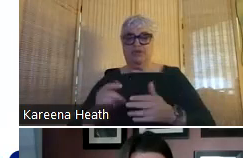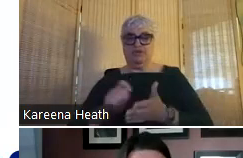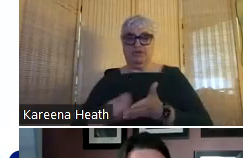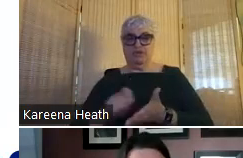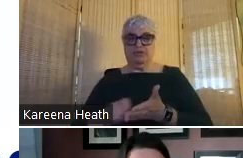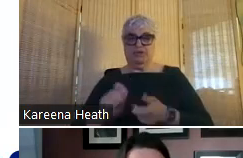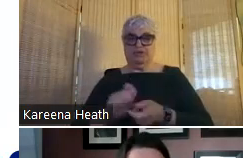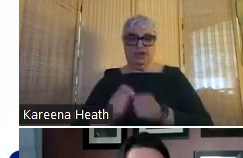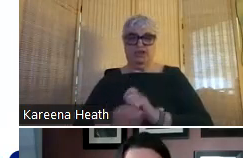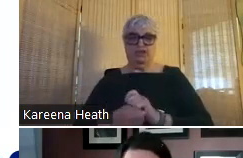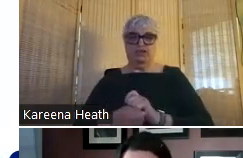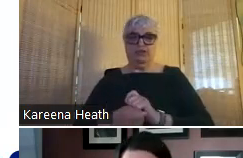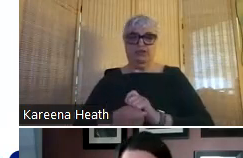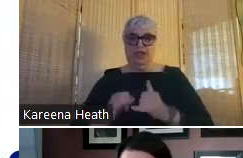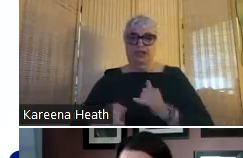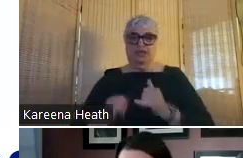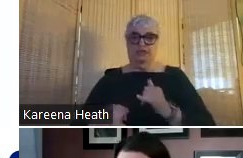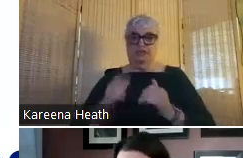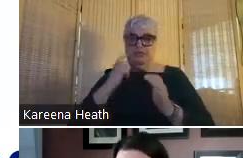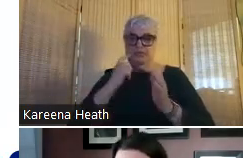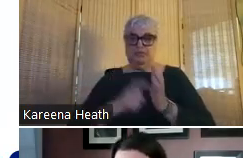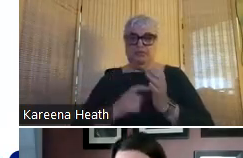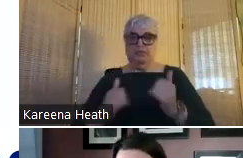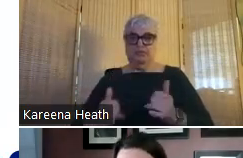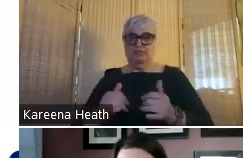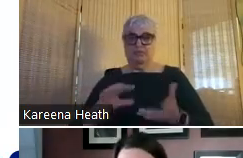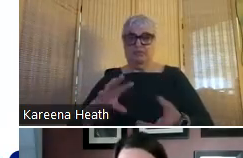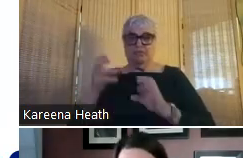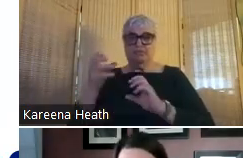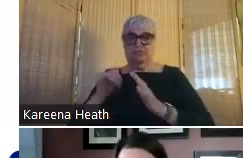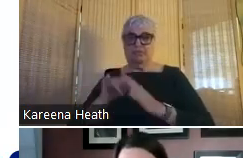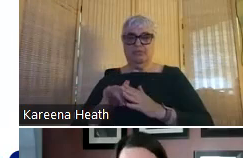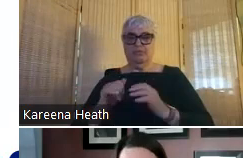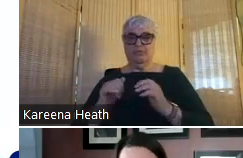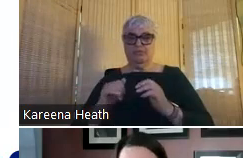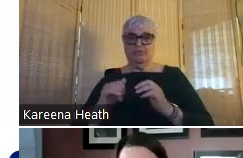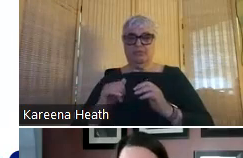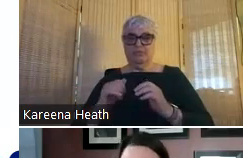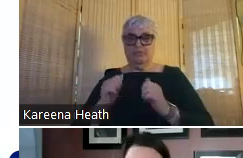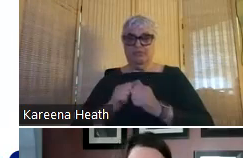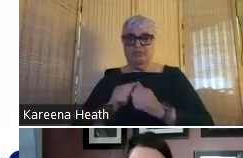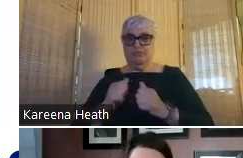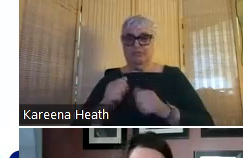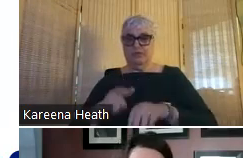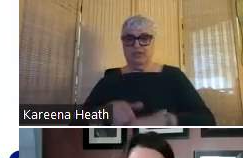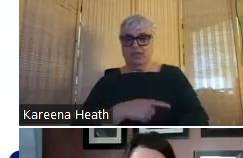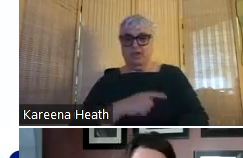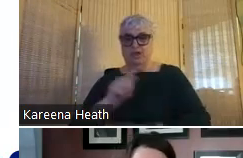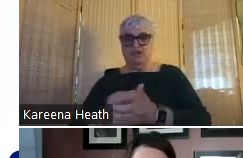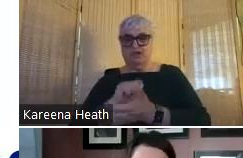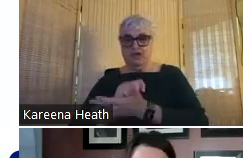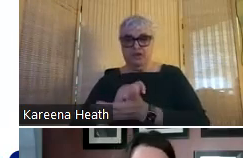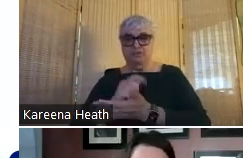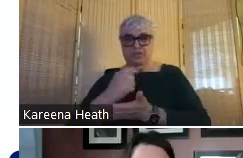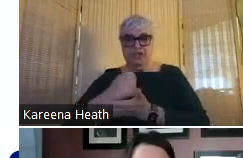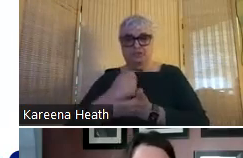changes. In recognition of current state and some disruption that could be made to some of the longer term therapeutic communities